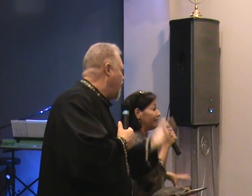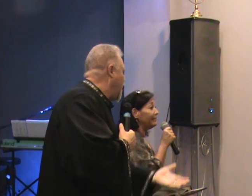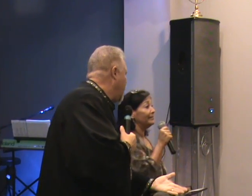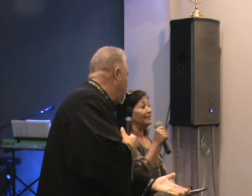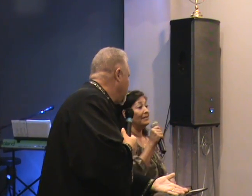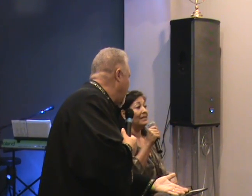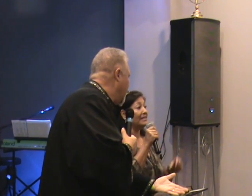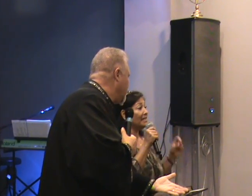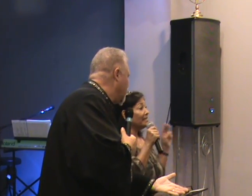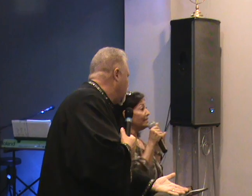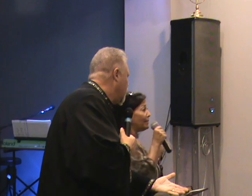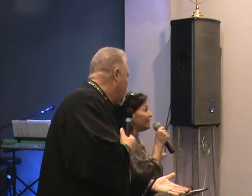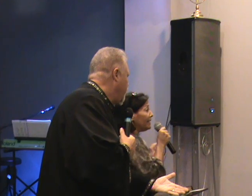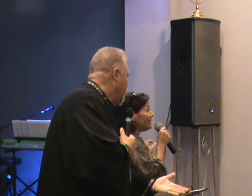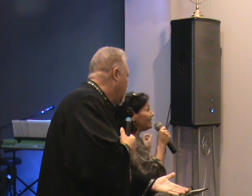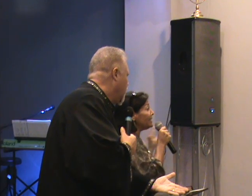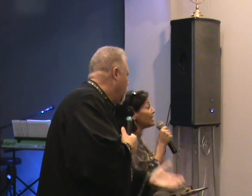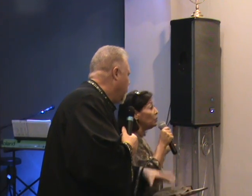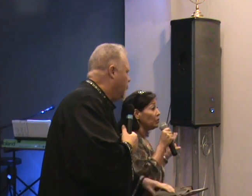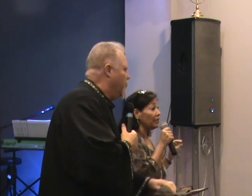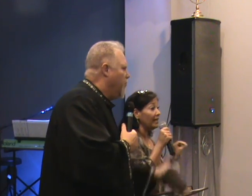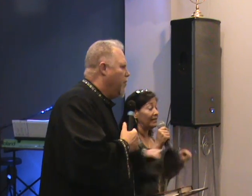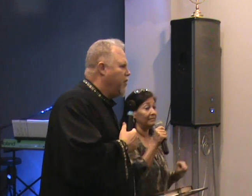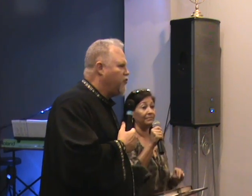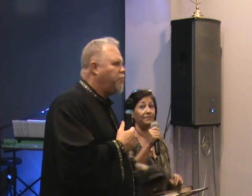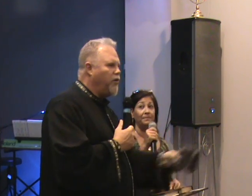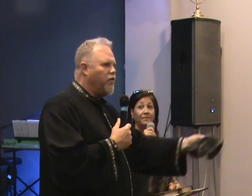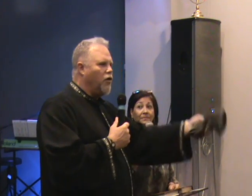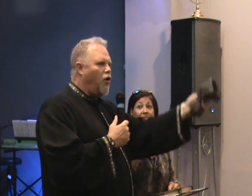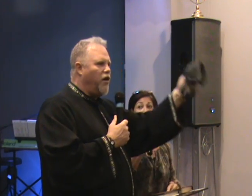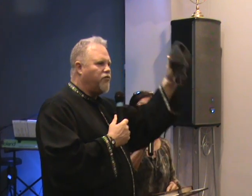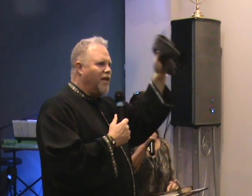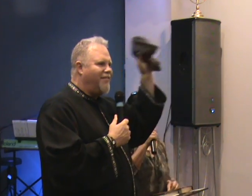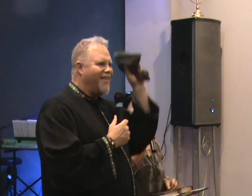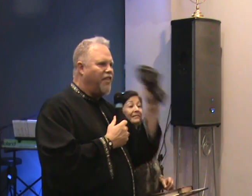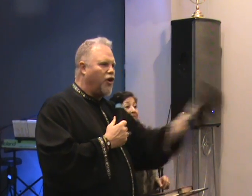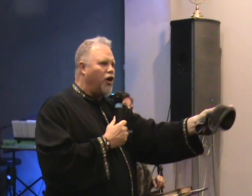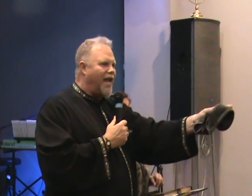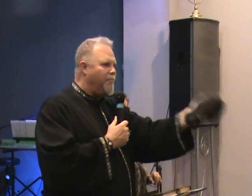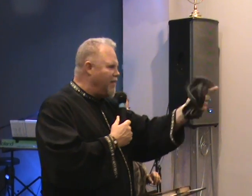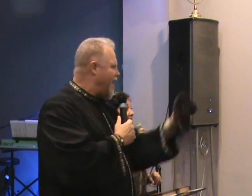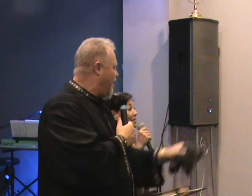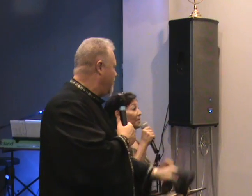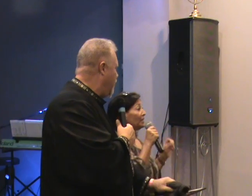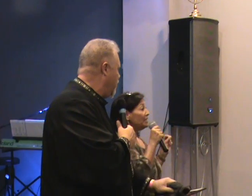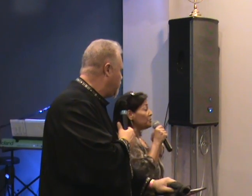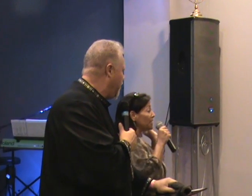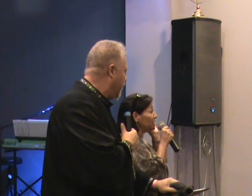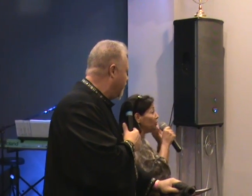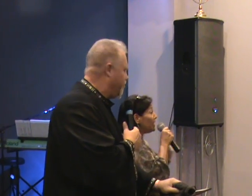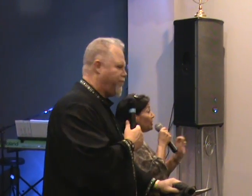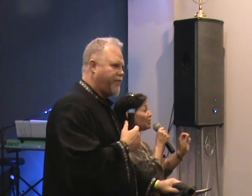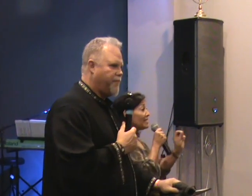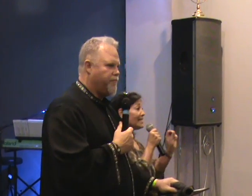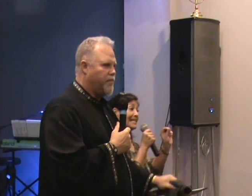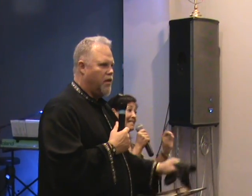religiosidad. Second day mentality. Esa es la mentalidad del segundo día. But the Spirit of the Lord is releasing a third day mentality on His people. El